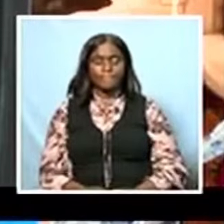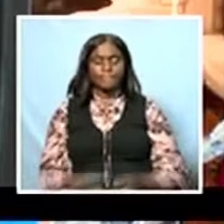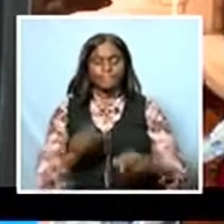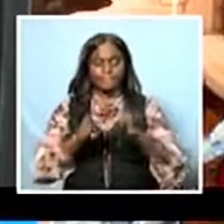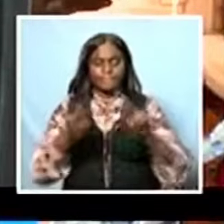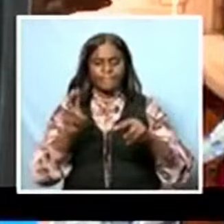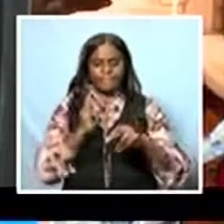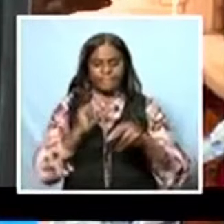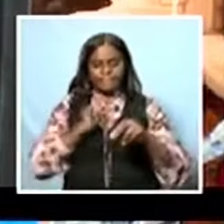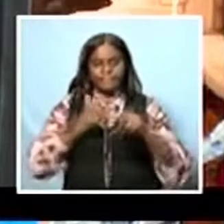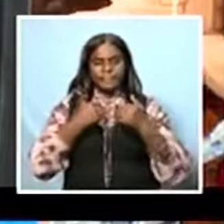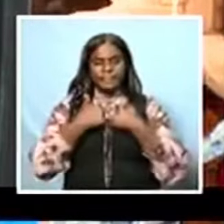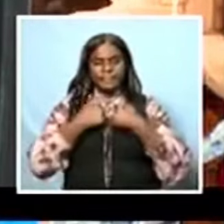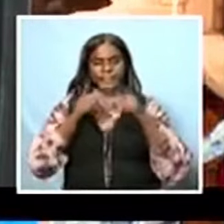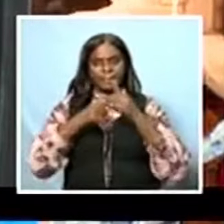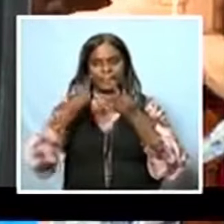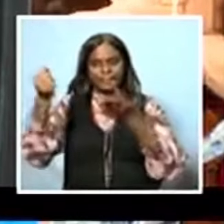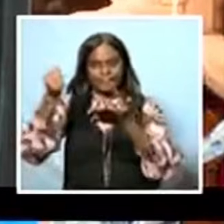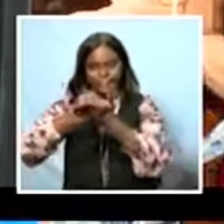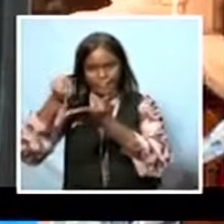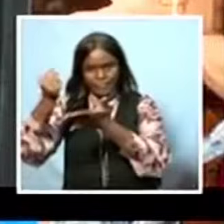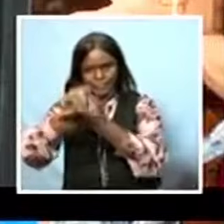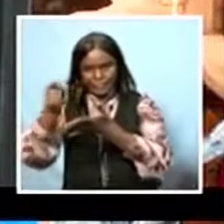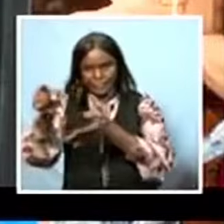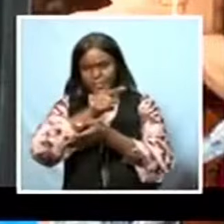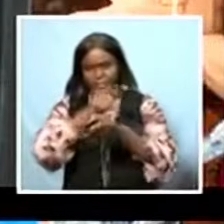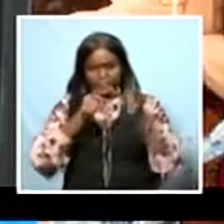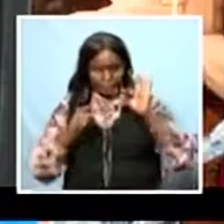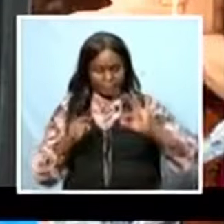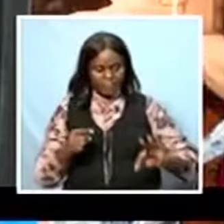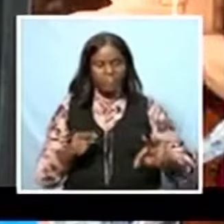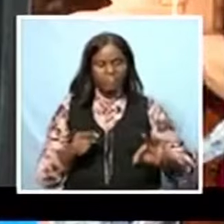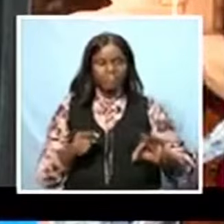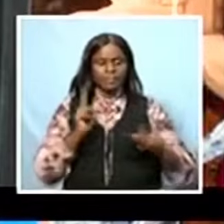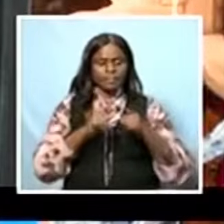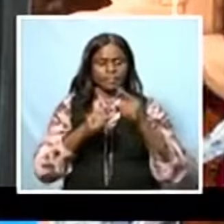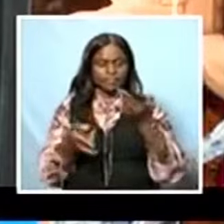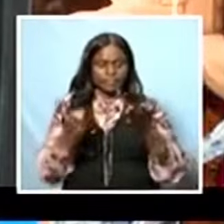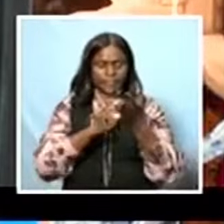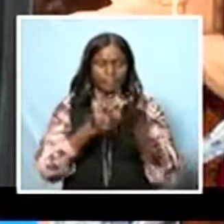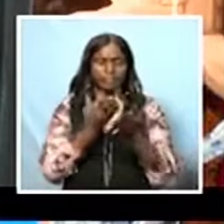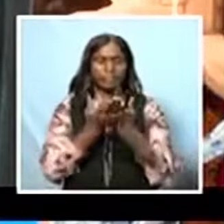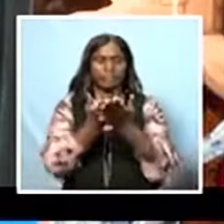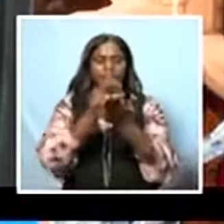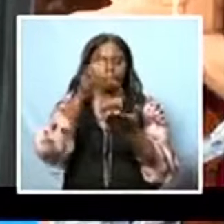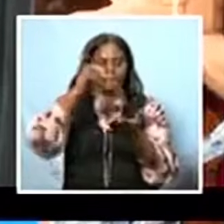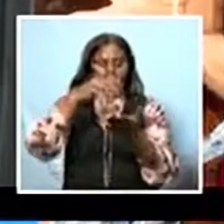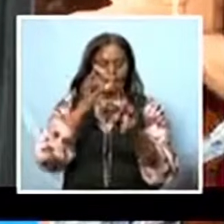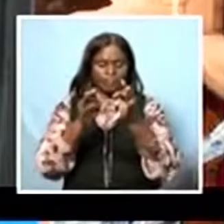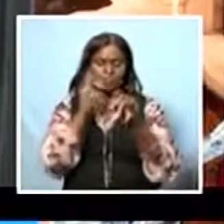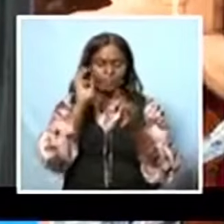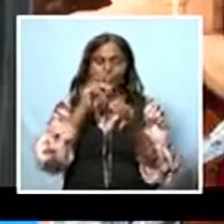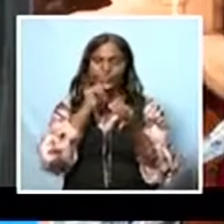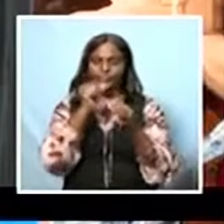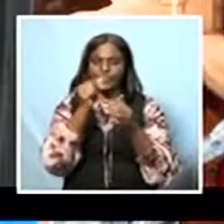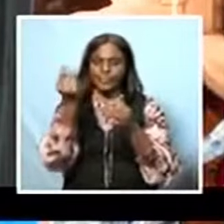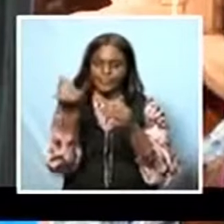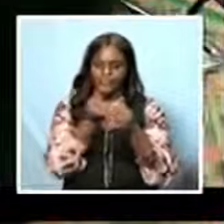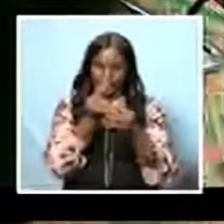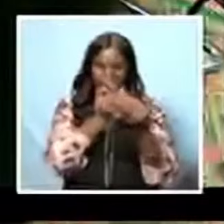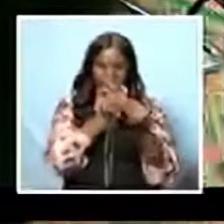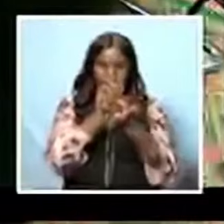Chair, we've started engaging the beneficiaries to submit the copies. If they will not come through,